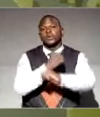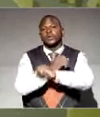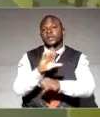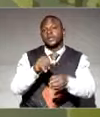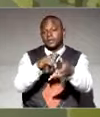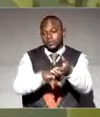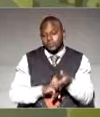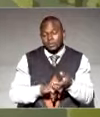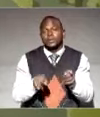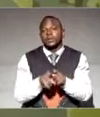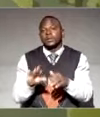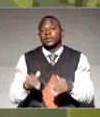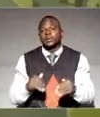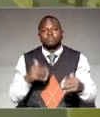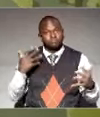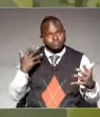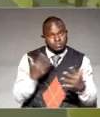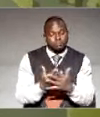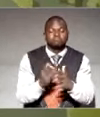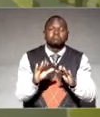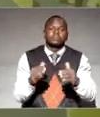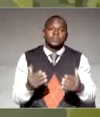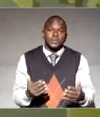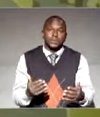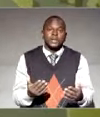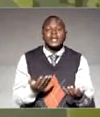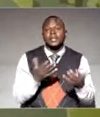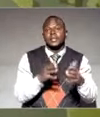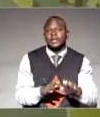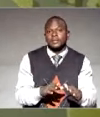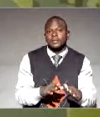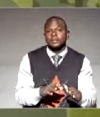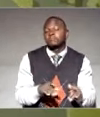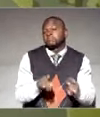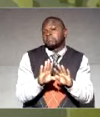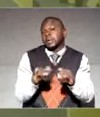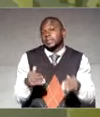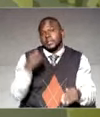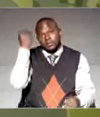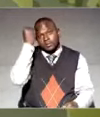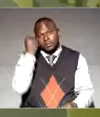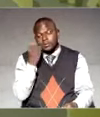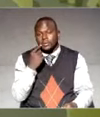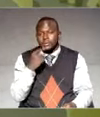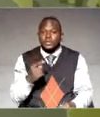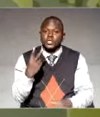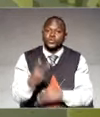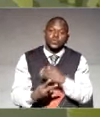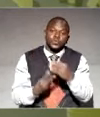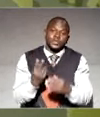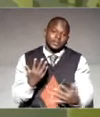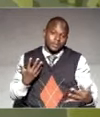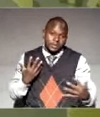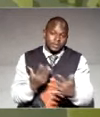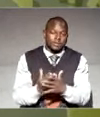On conviction, the maximum sentence would have been a death sentence, though court preferred a two-year jail term